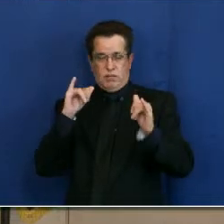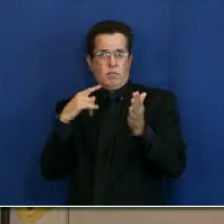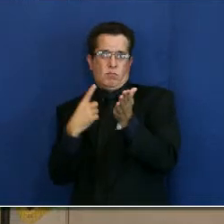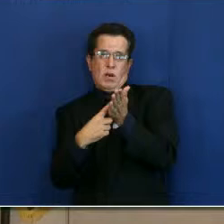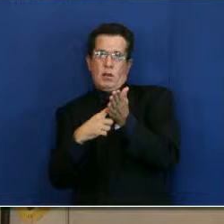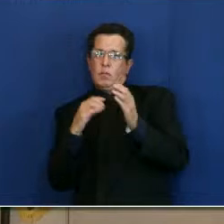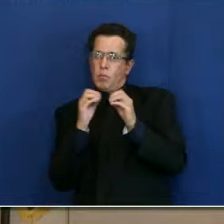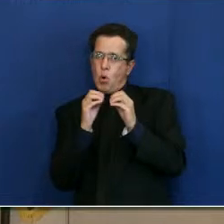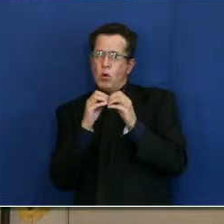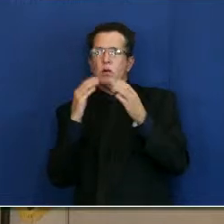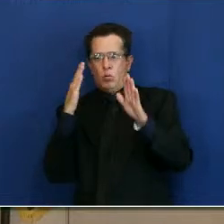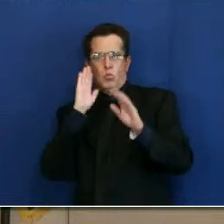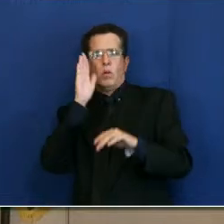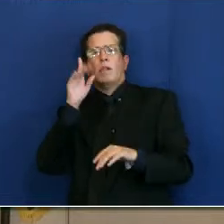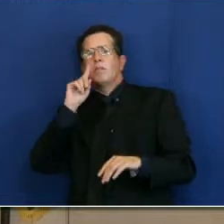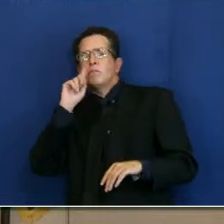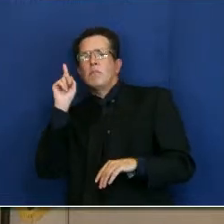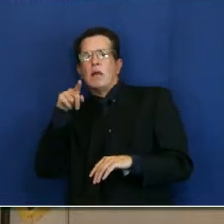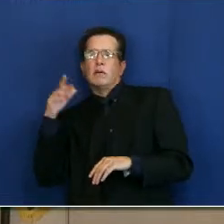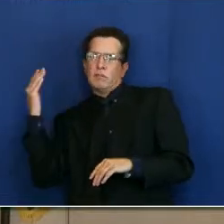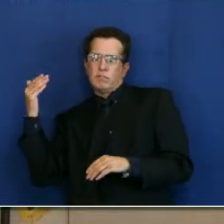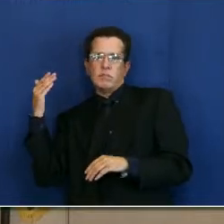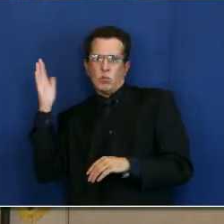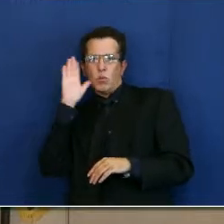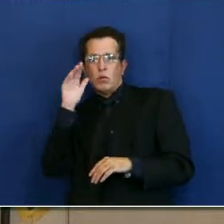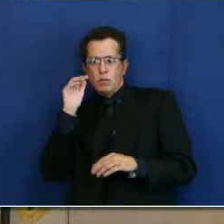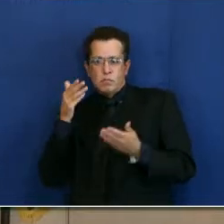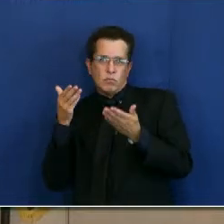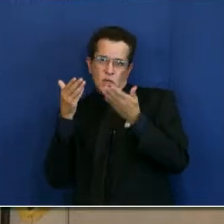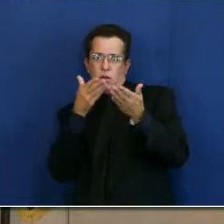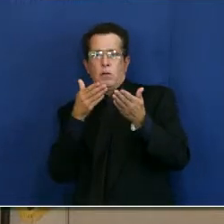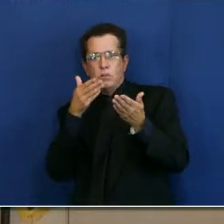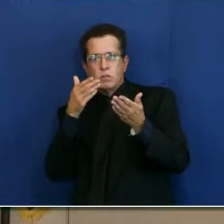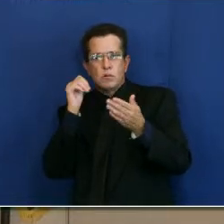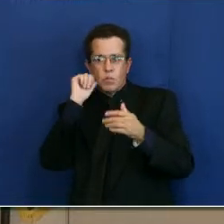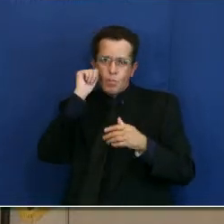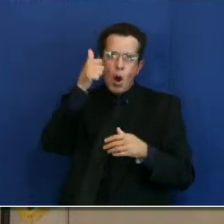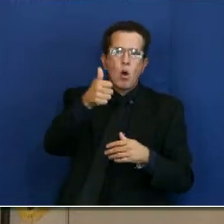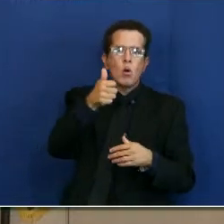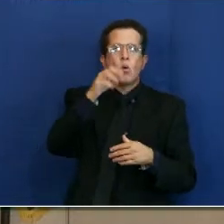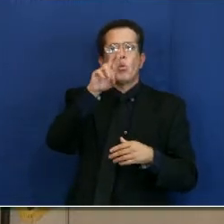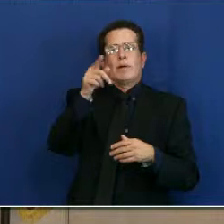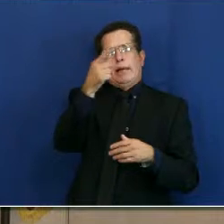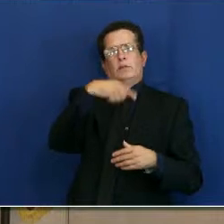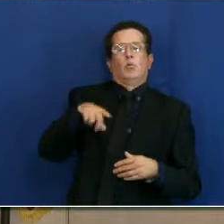will be some guidance coming out, if not tomorrow, over the weekend. So